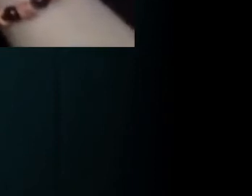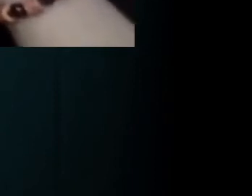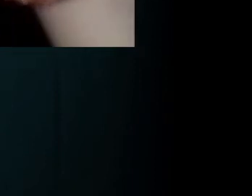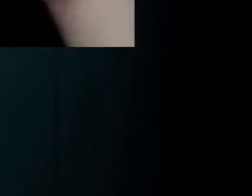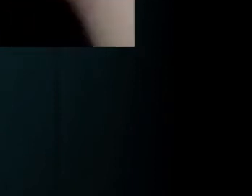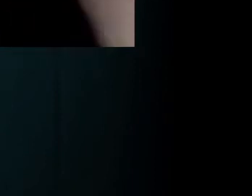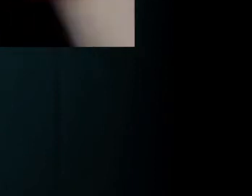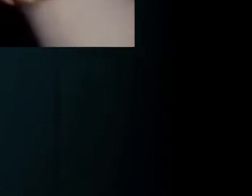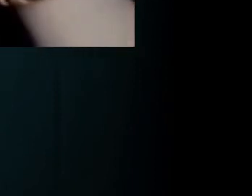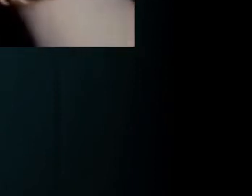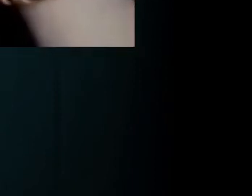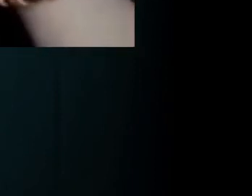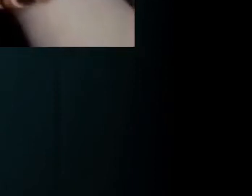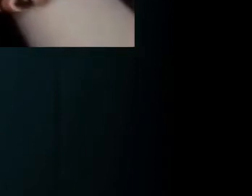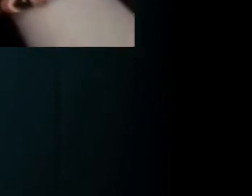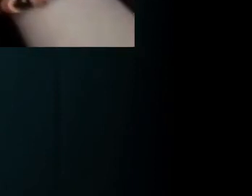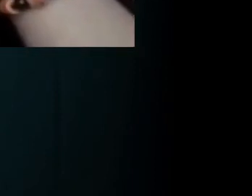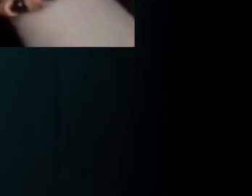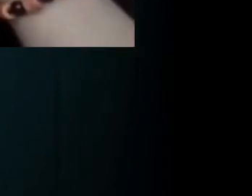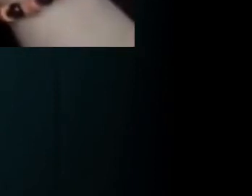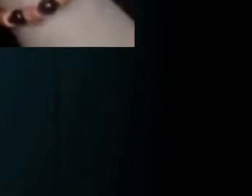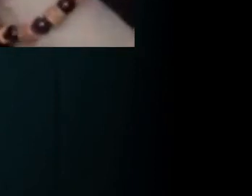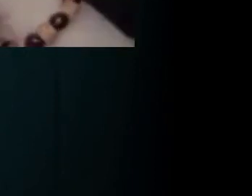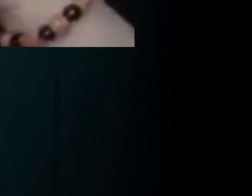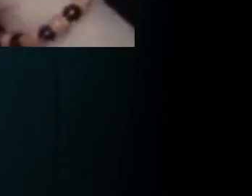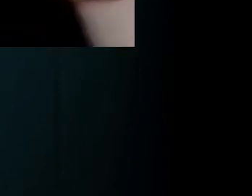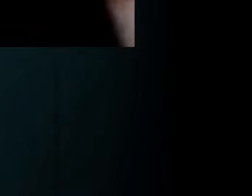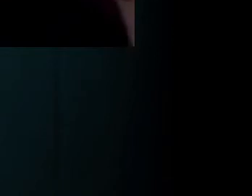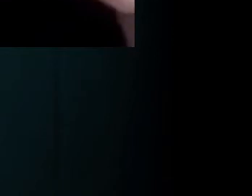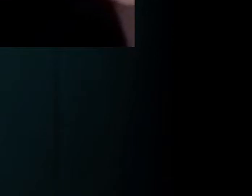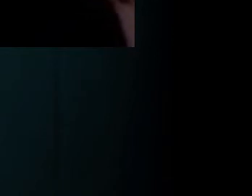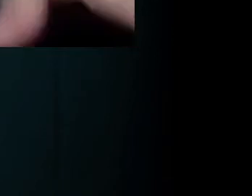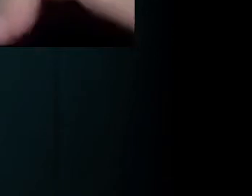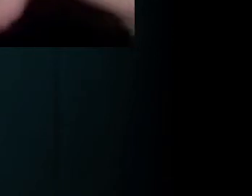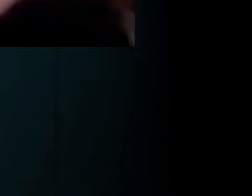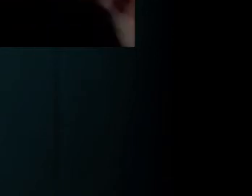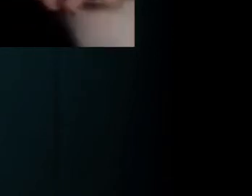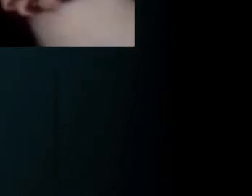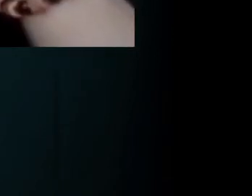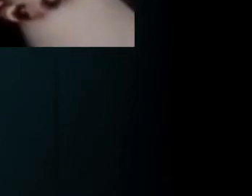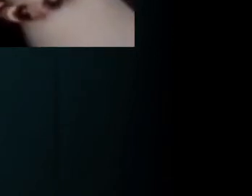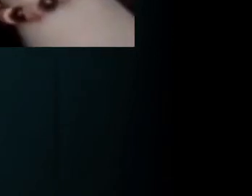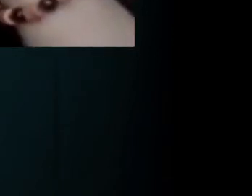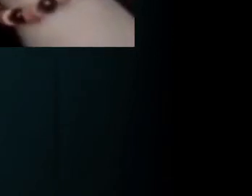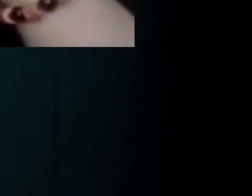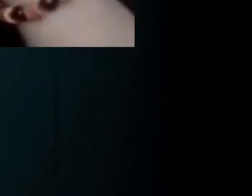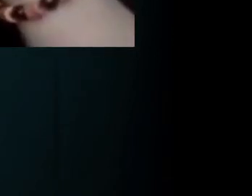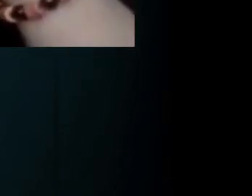figures at that time of Saddam's regime. But after the war in